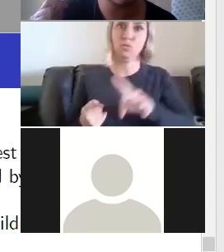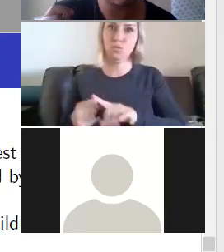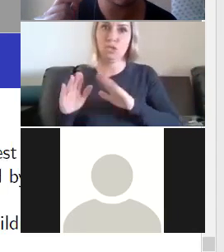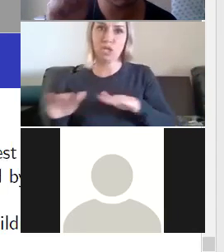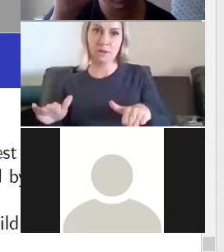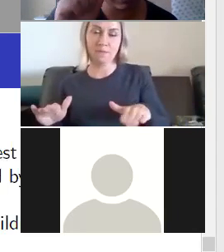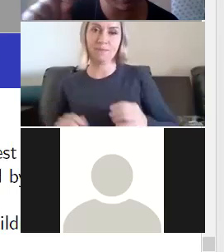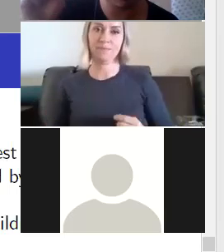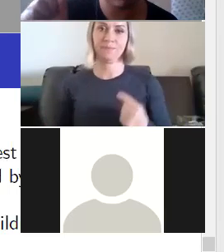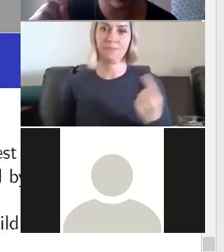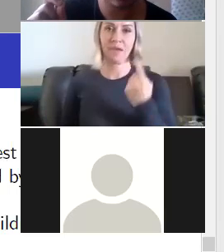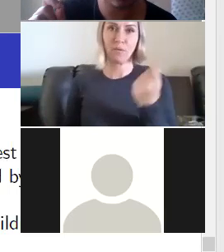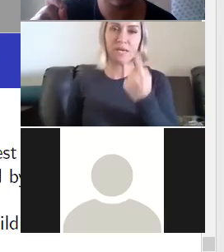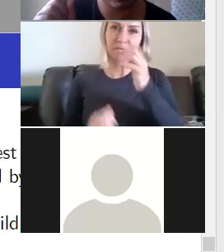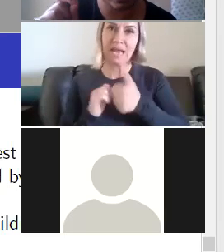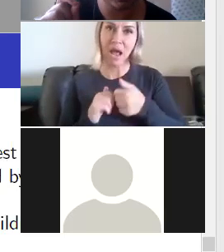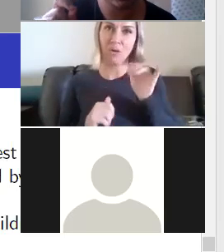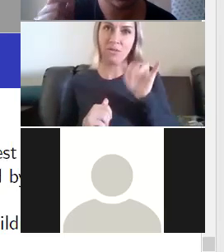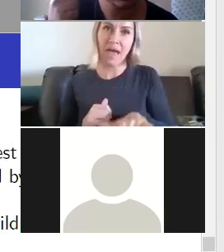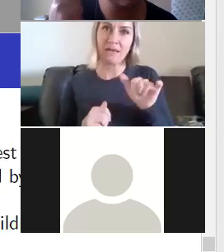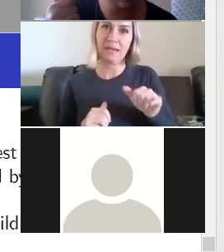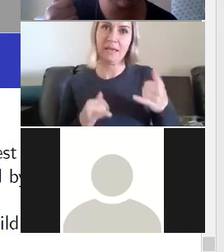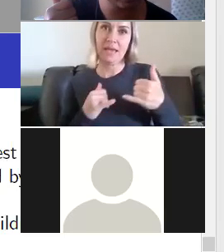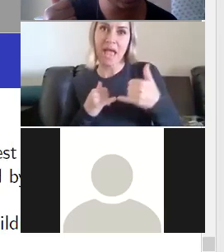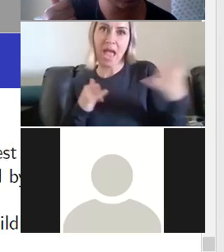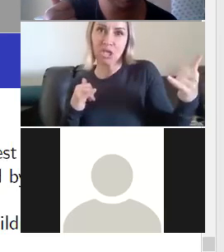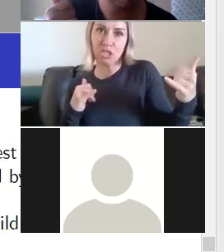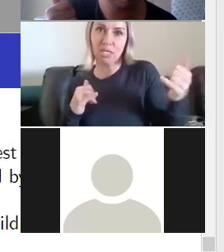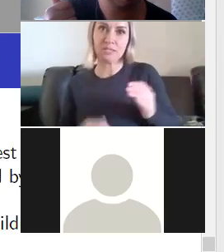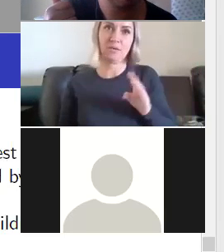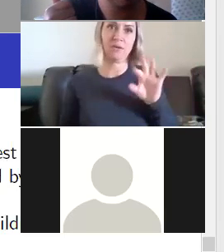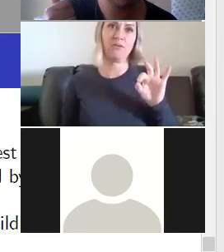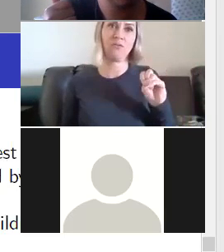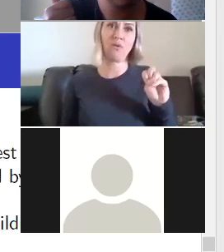everyone understand how the thick black edge is a forward edge?